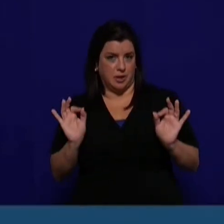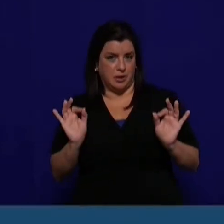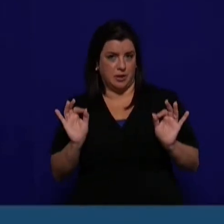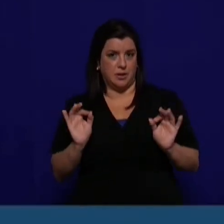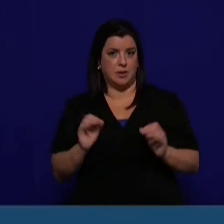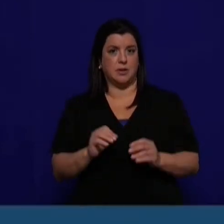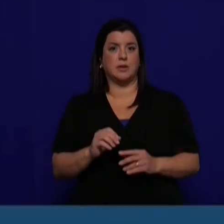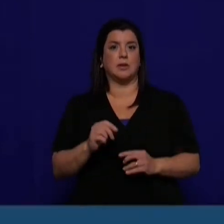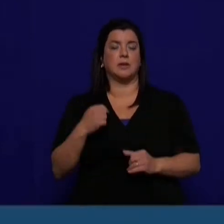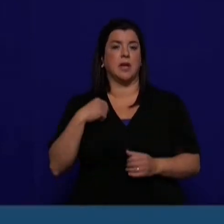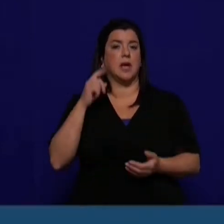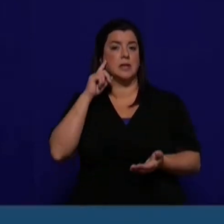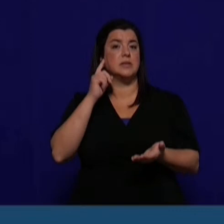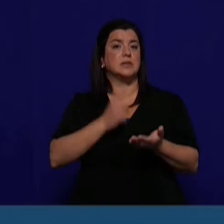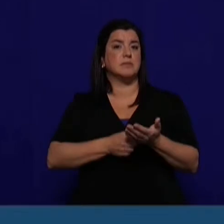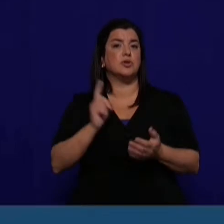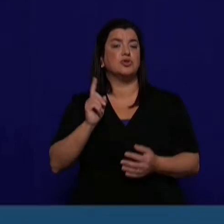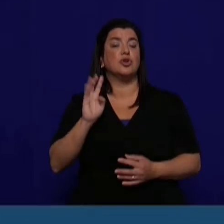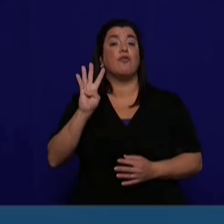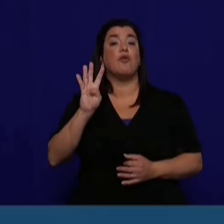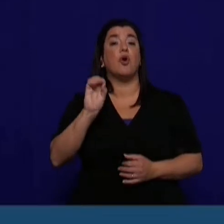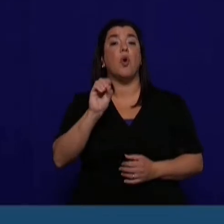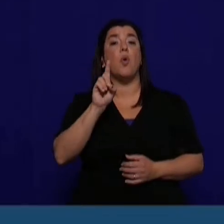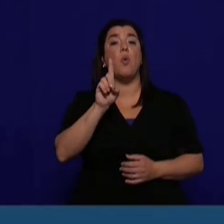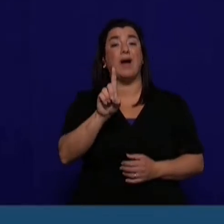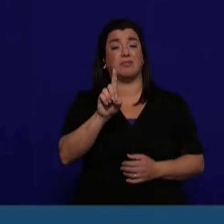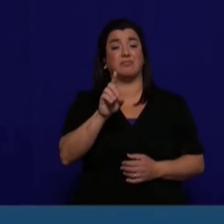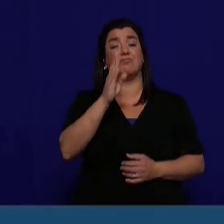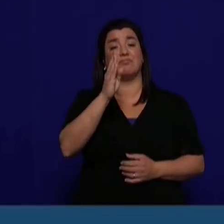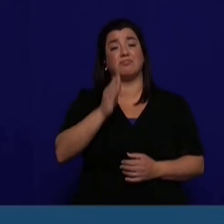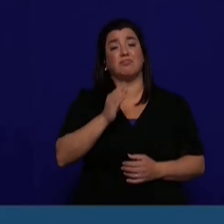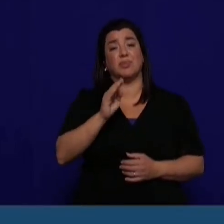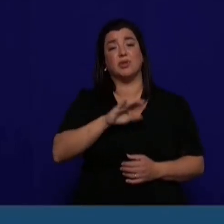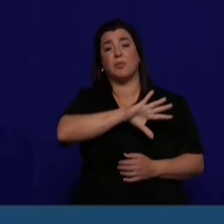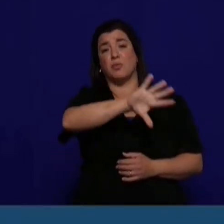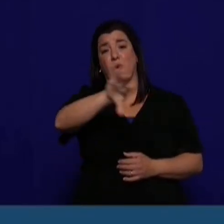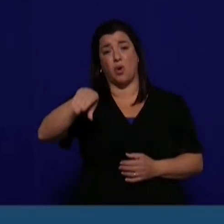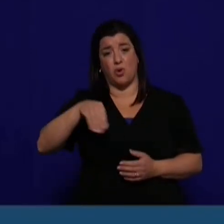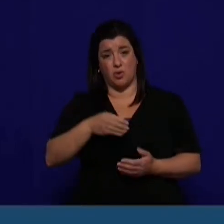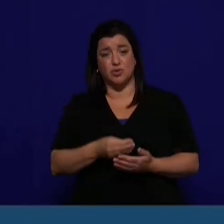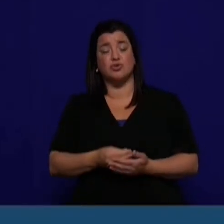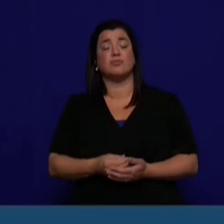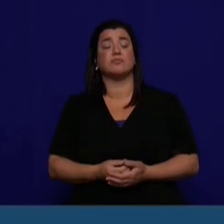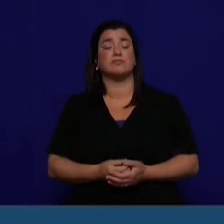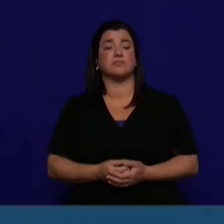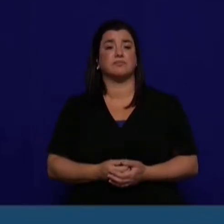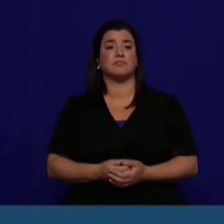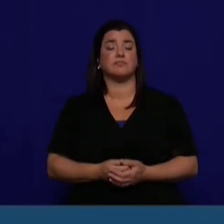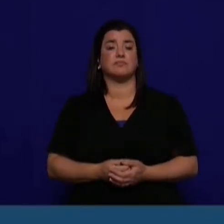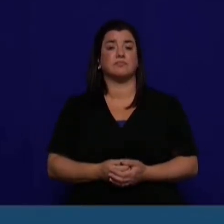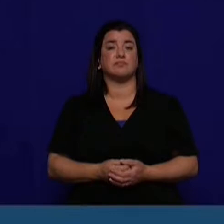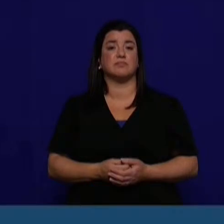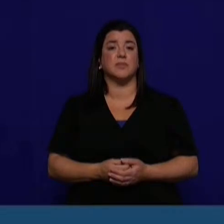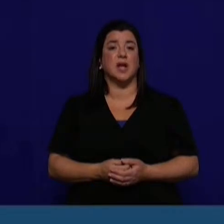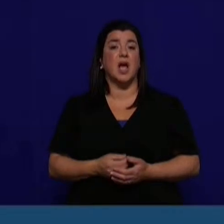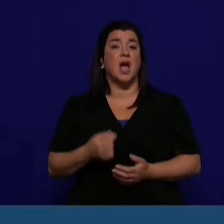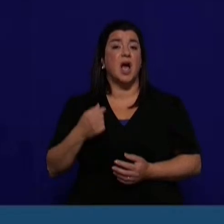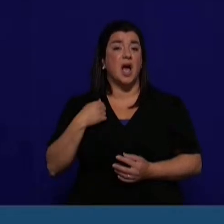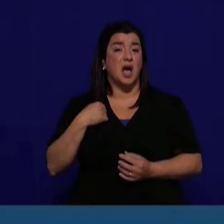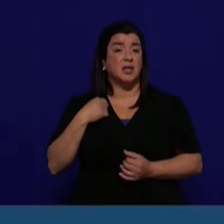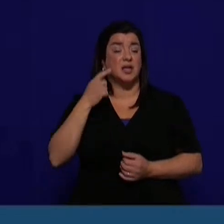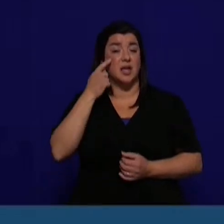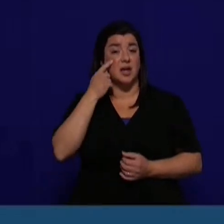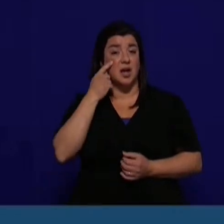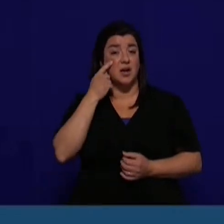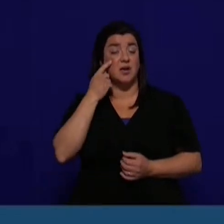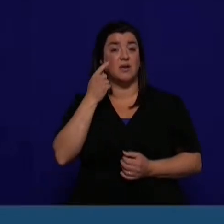ieħor u t-total ta' każijiet attivi bħalissa ta' 549. Bħalma qegħdin naraw il-numru totali ta'